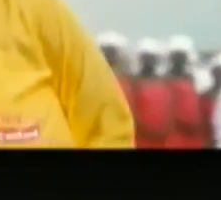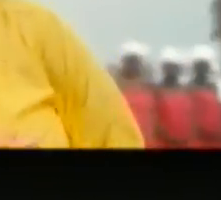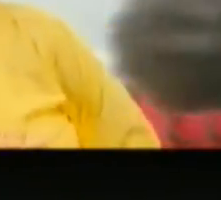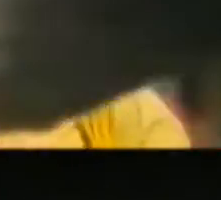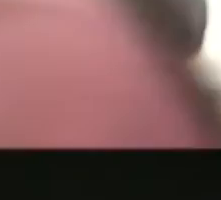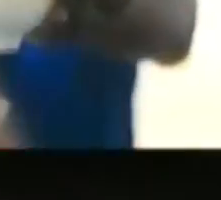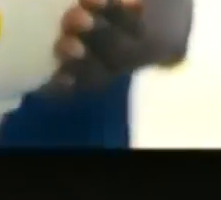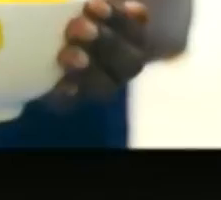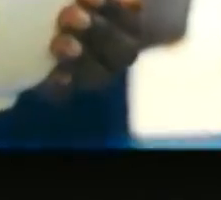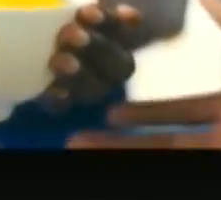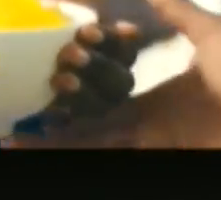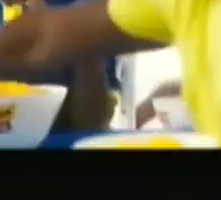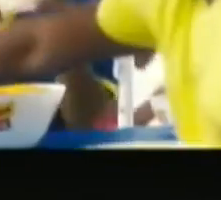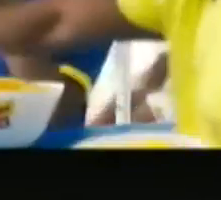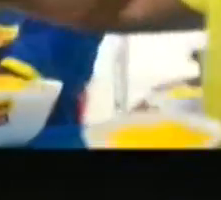Now, original.